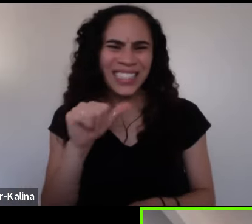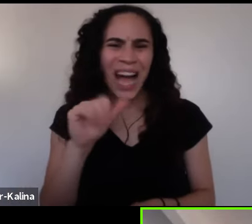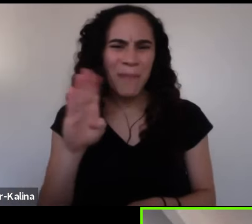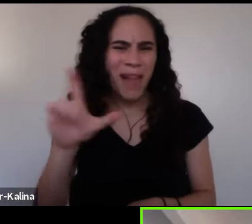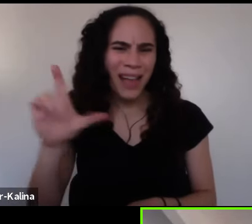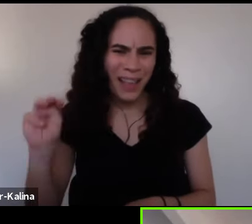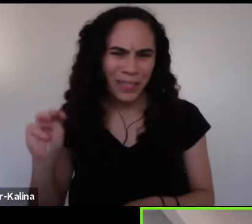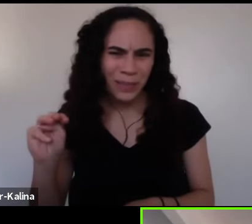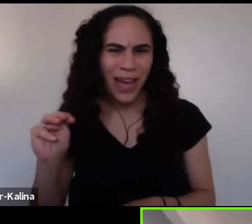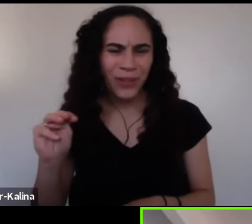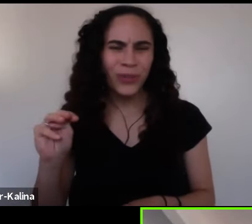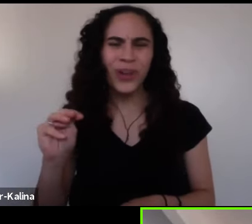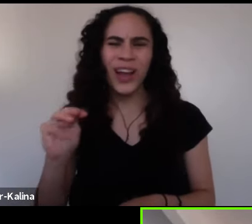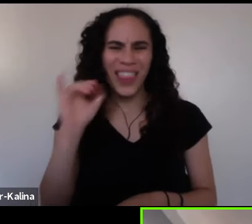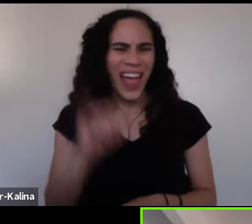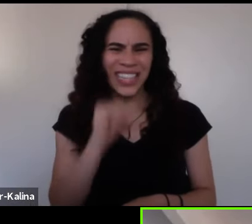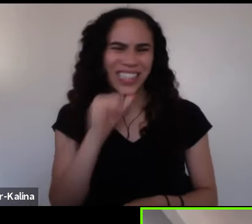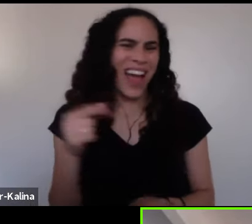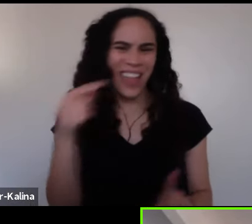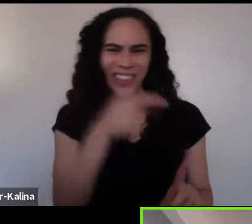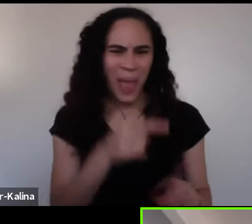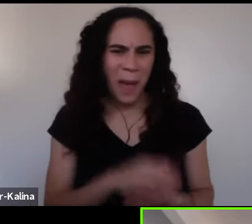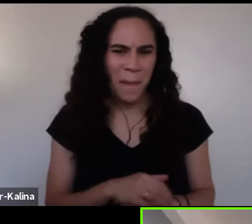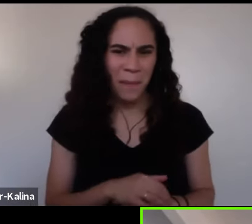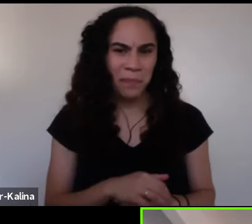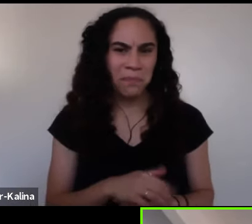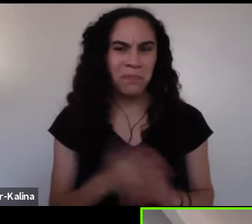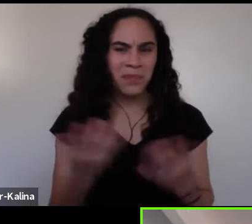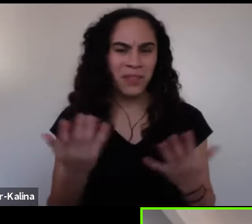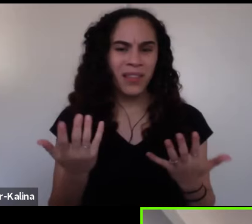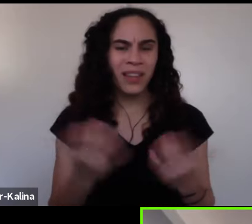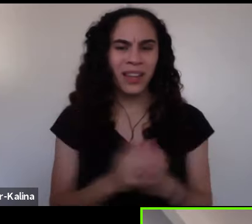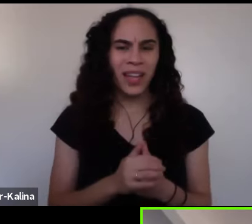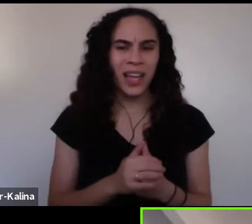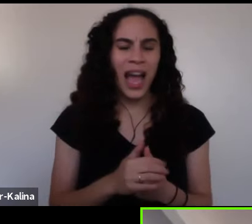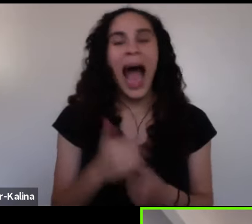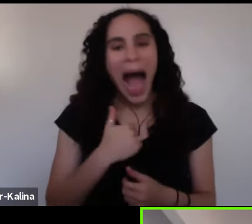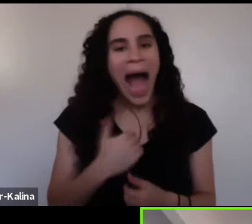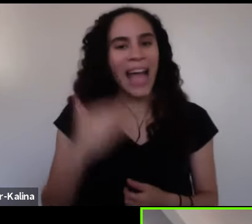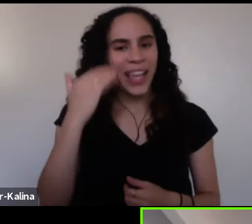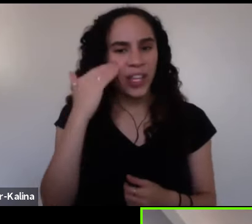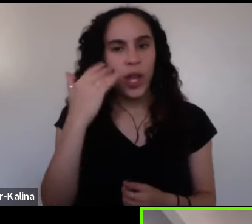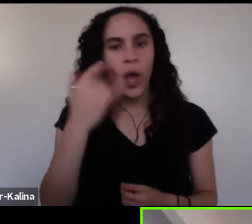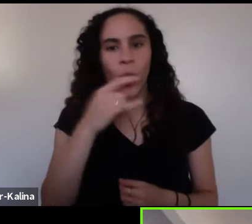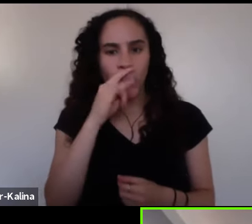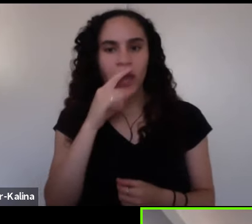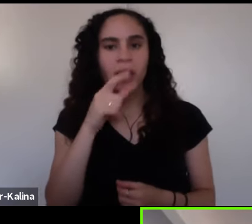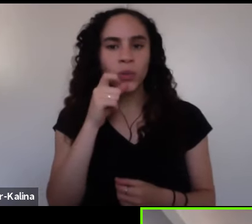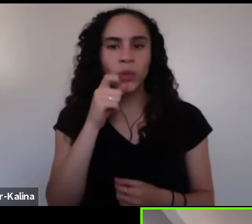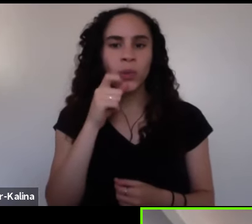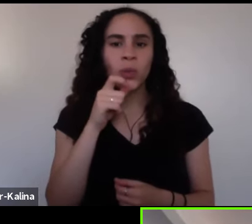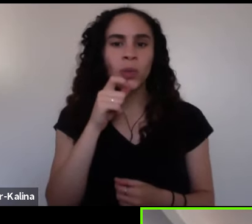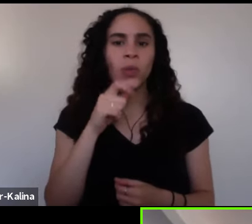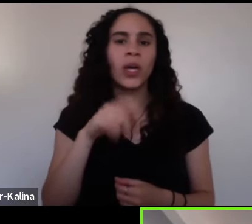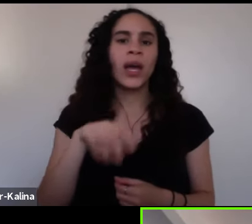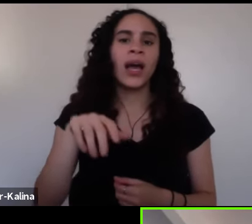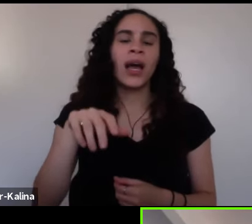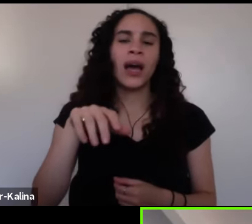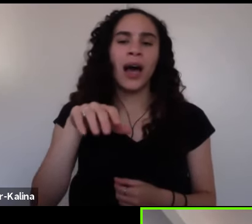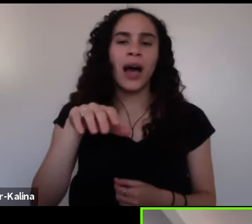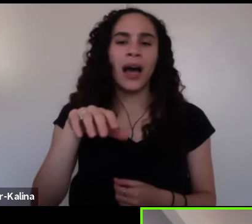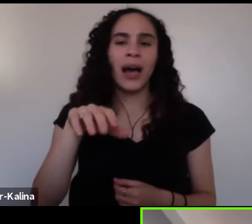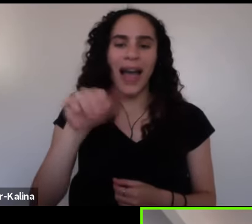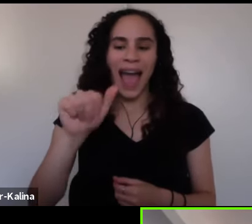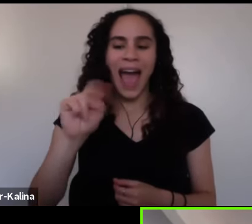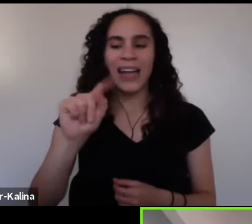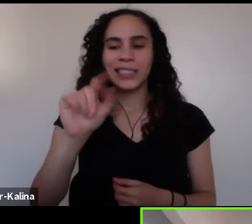mean? That is not them. I mean, bless their hearts. I mean, I know kids that are anarchists, and I know kids that are Antifa, and I know people that are involved